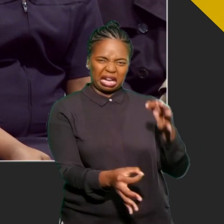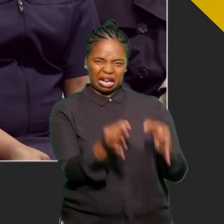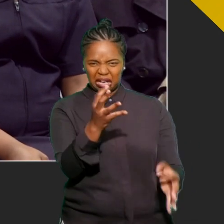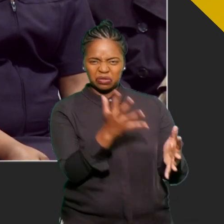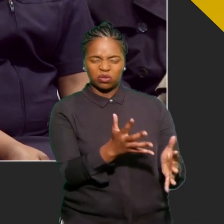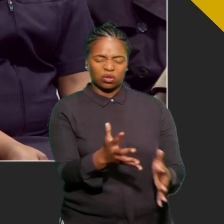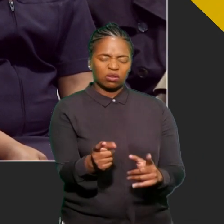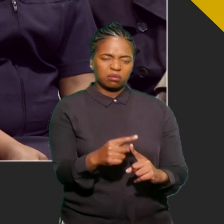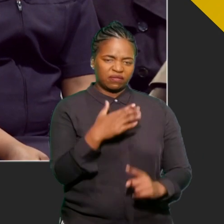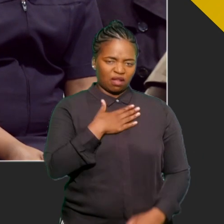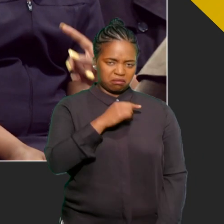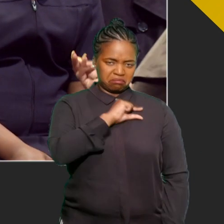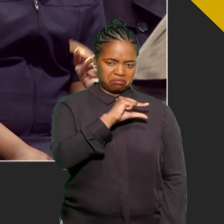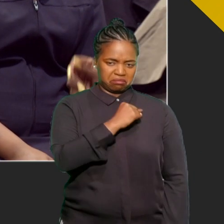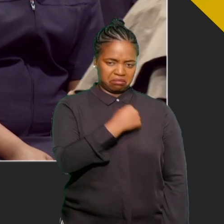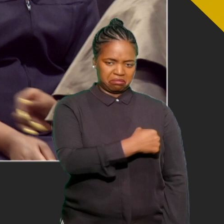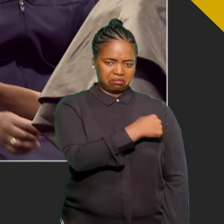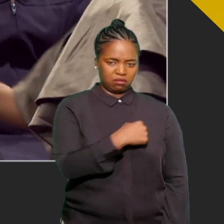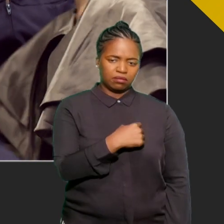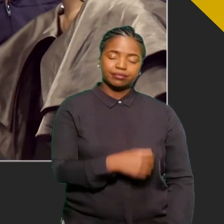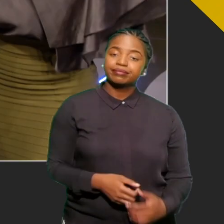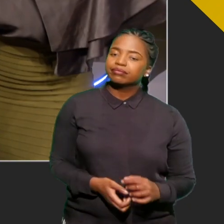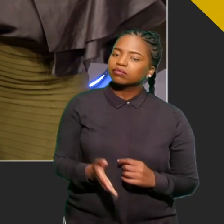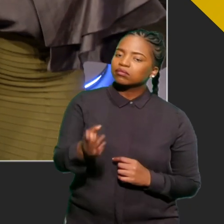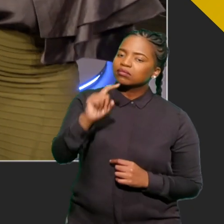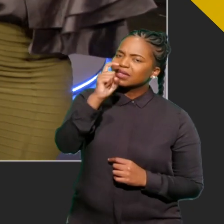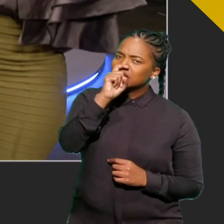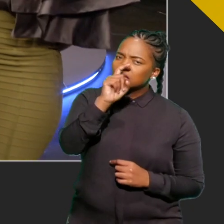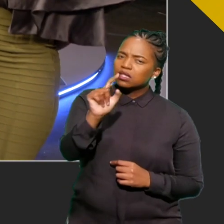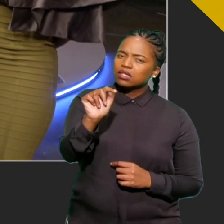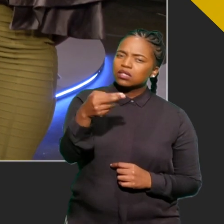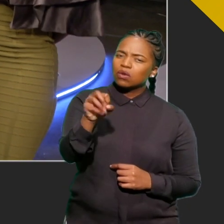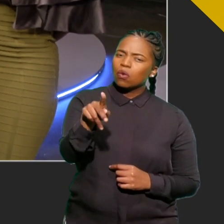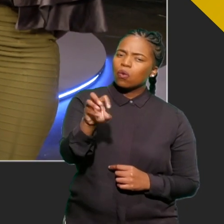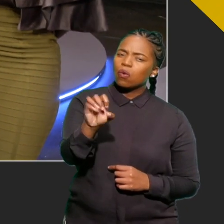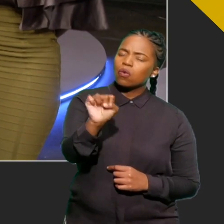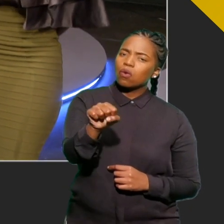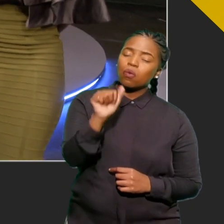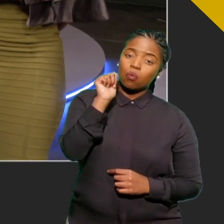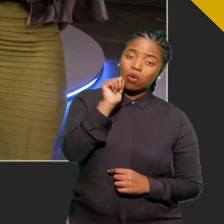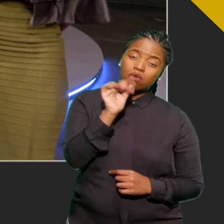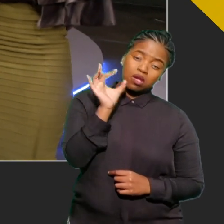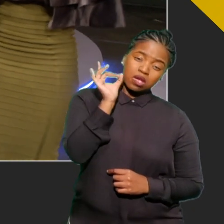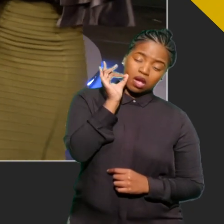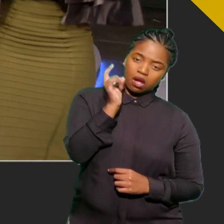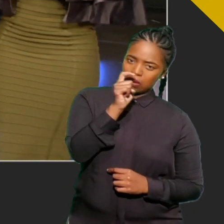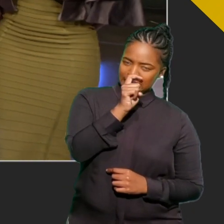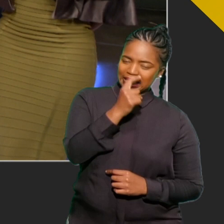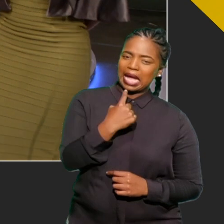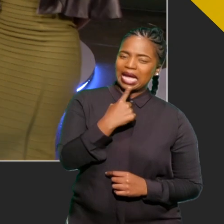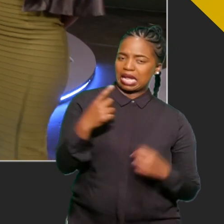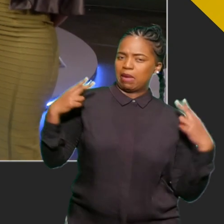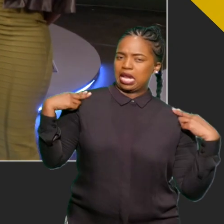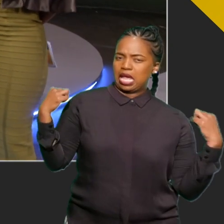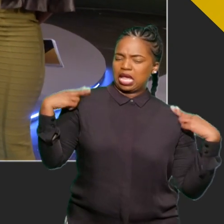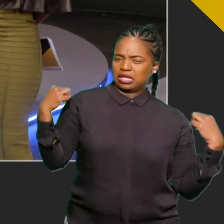chana joke amga chona. Maybe if it is a way to go and assess talk or to assess talk, go out to a young person out on a leap. Are the